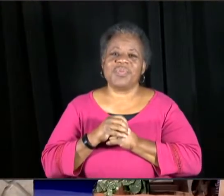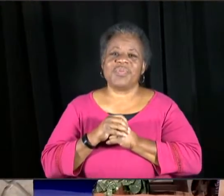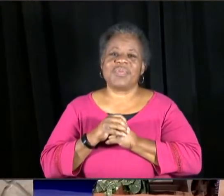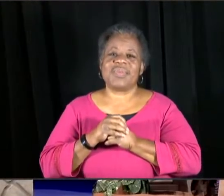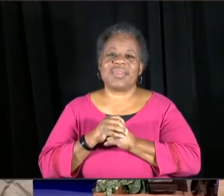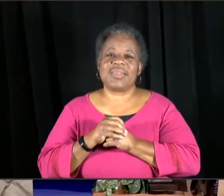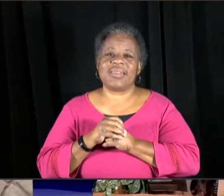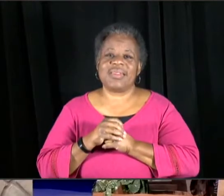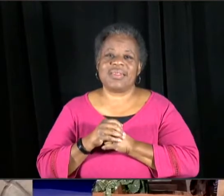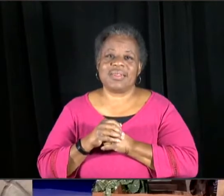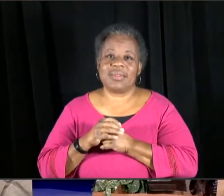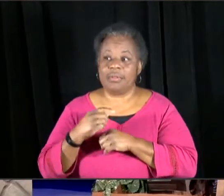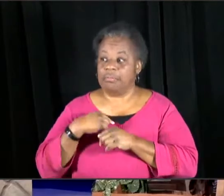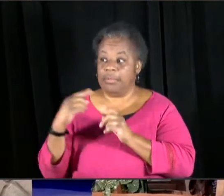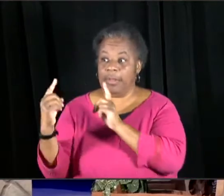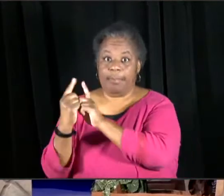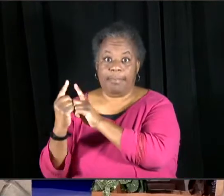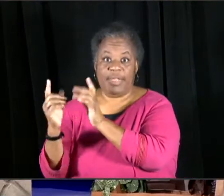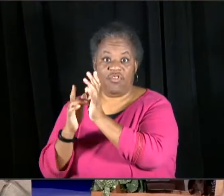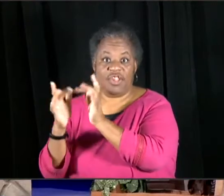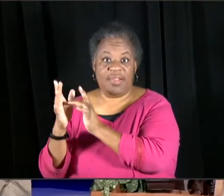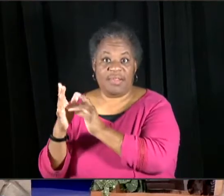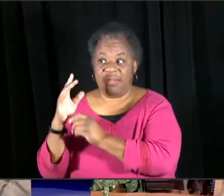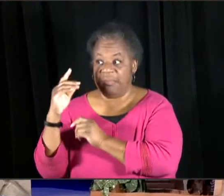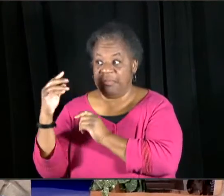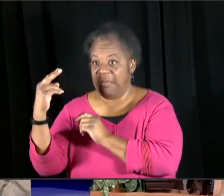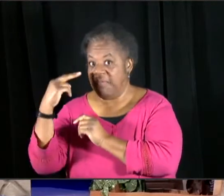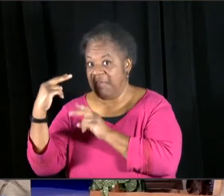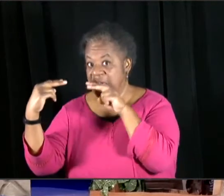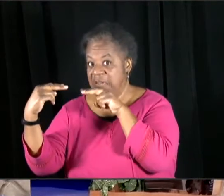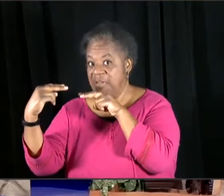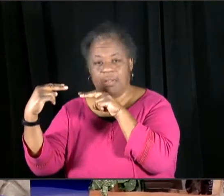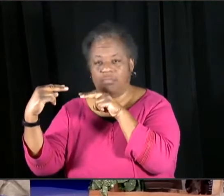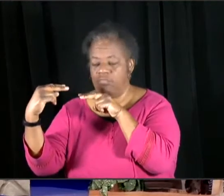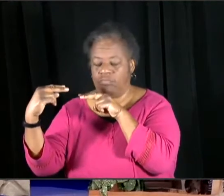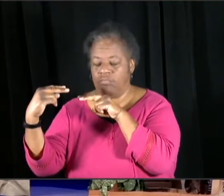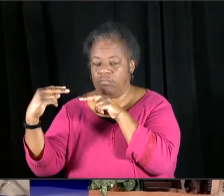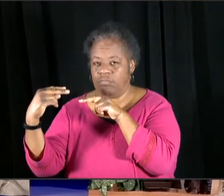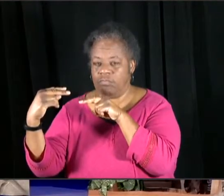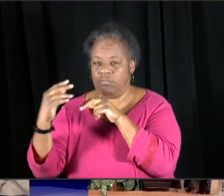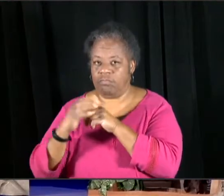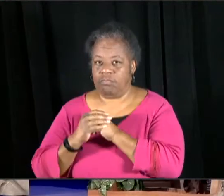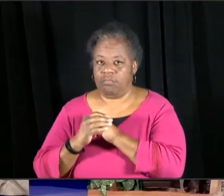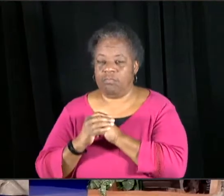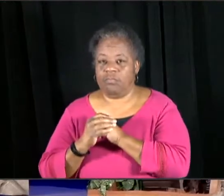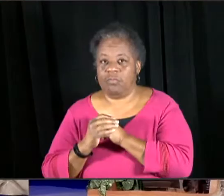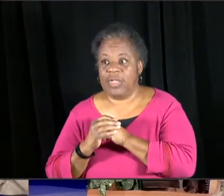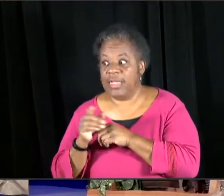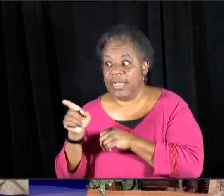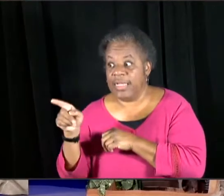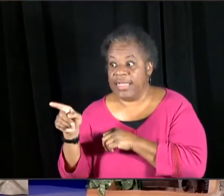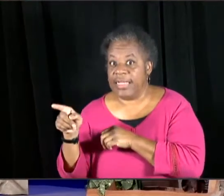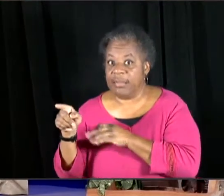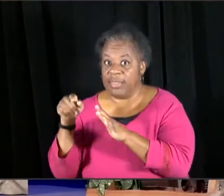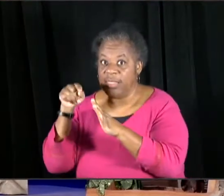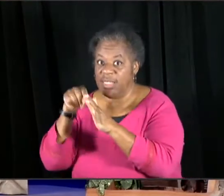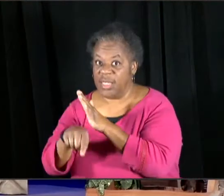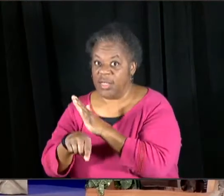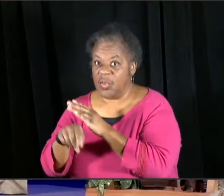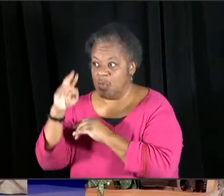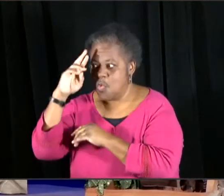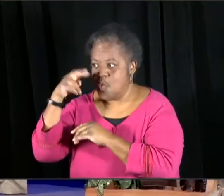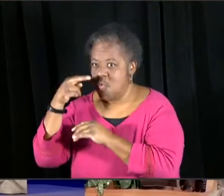I never met Jesus in the face-to-face sense. As you probably know, he was put to death by the